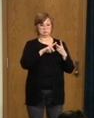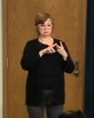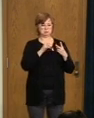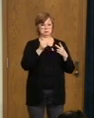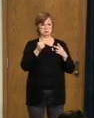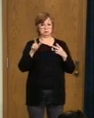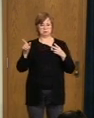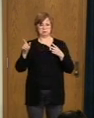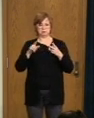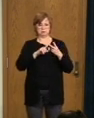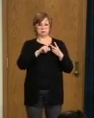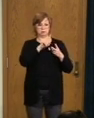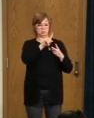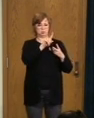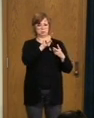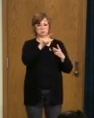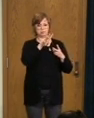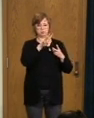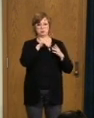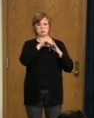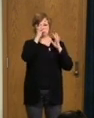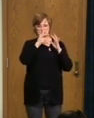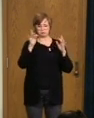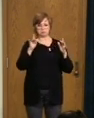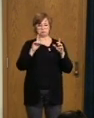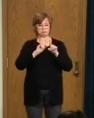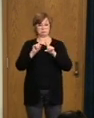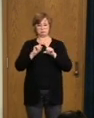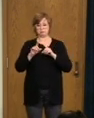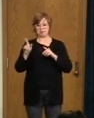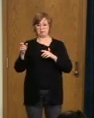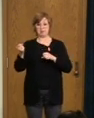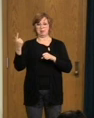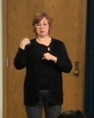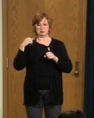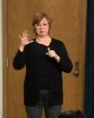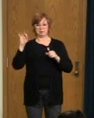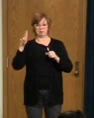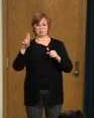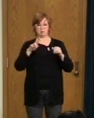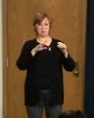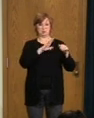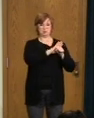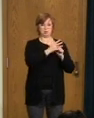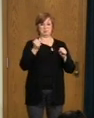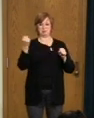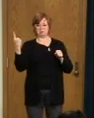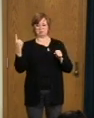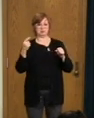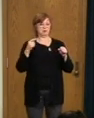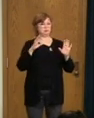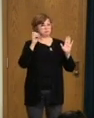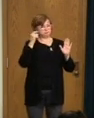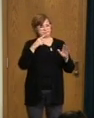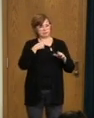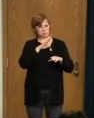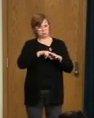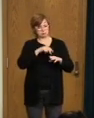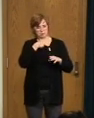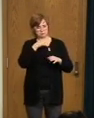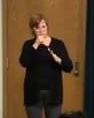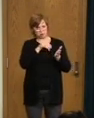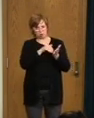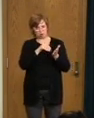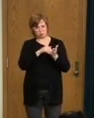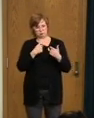today, 124 in hospital. This is from my perspective, not being a physician, this is a much more